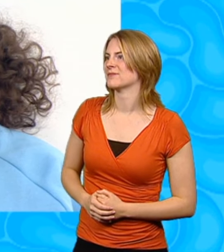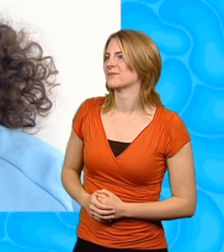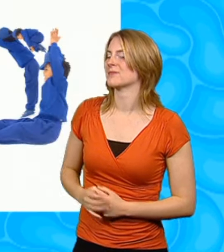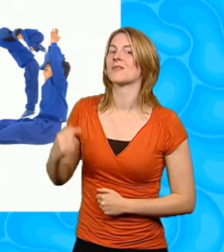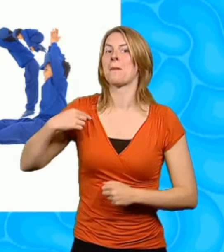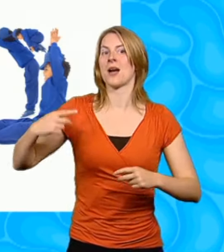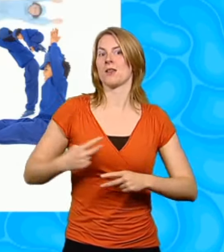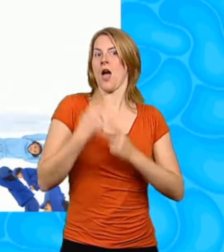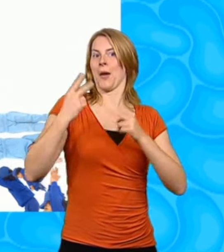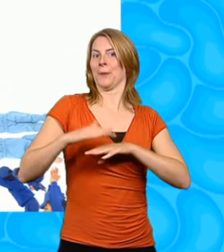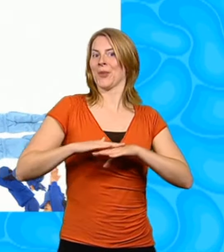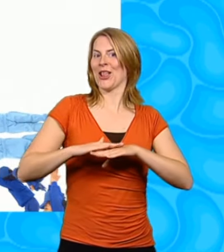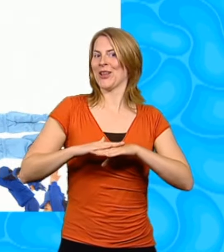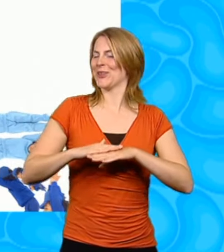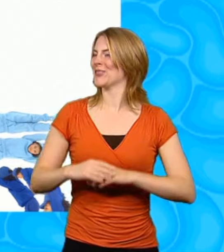I'm light blue.